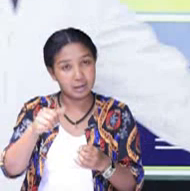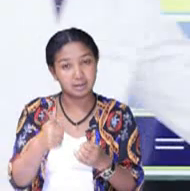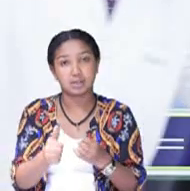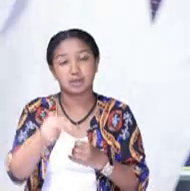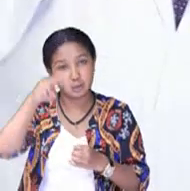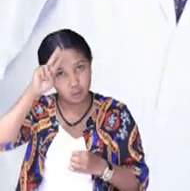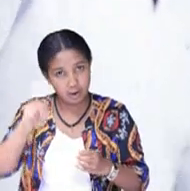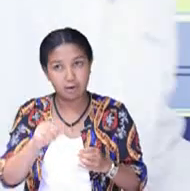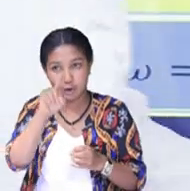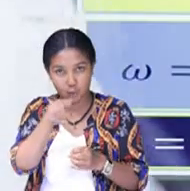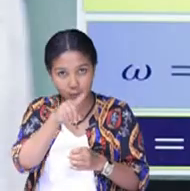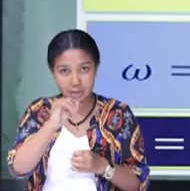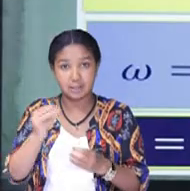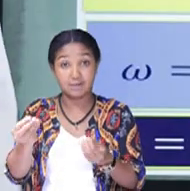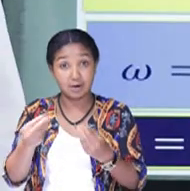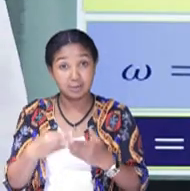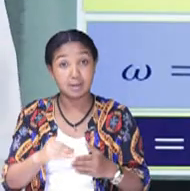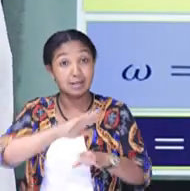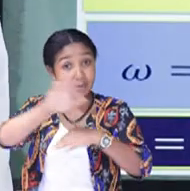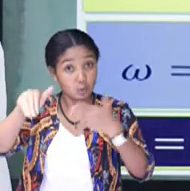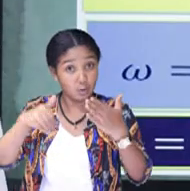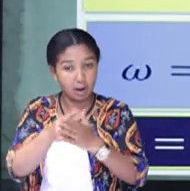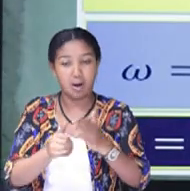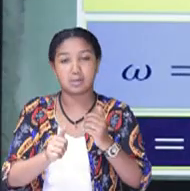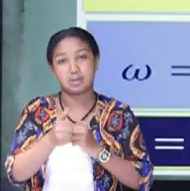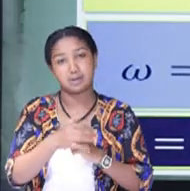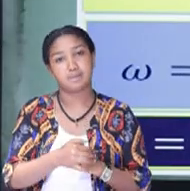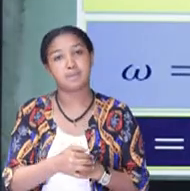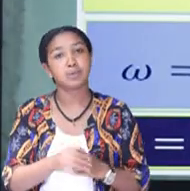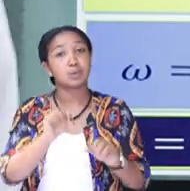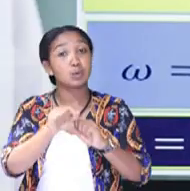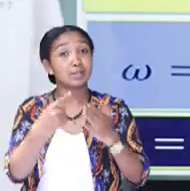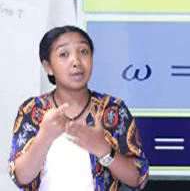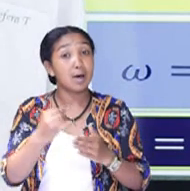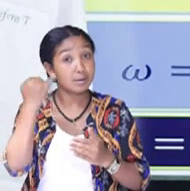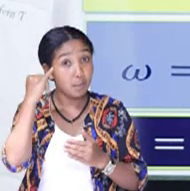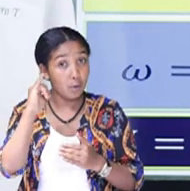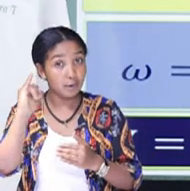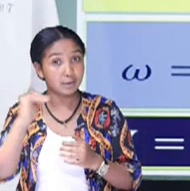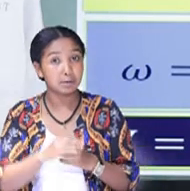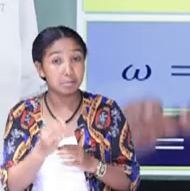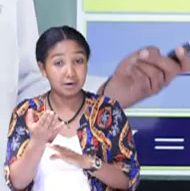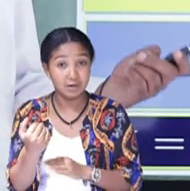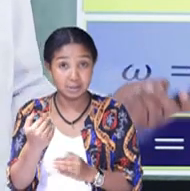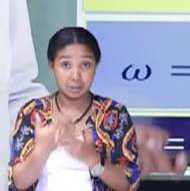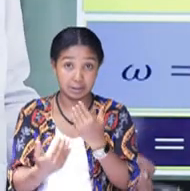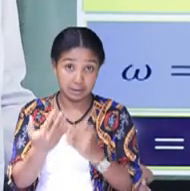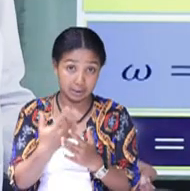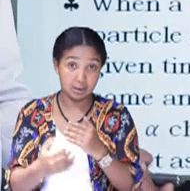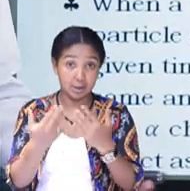squared under roots is given as the total acceleration. So these are the points previously